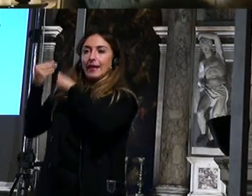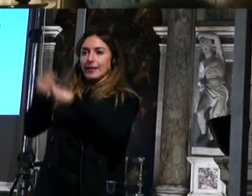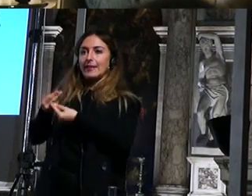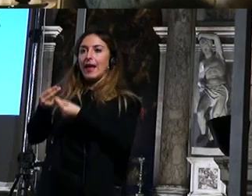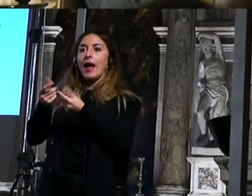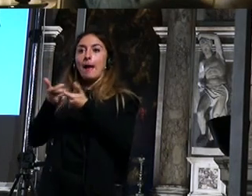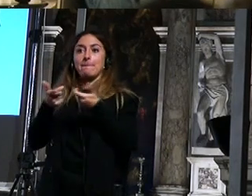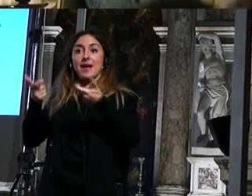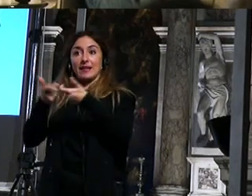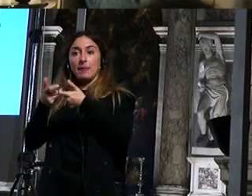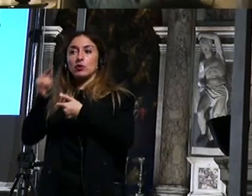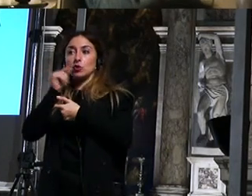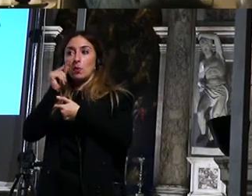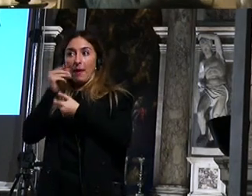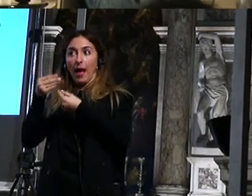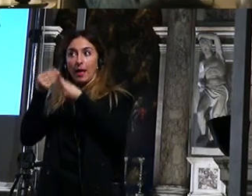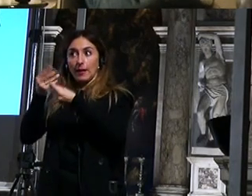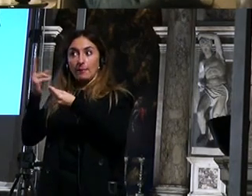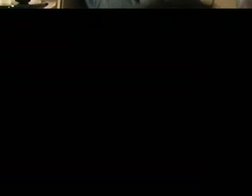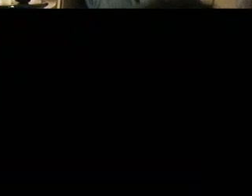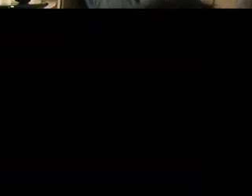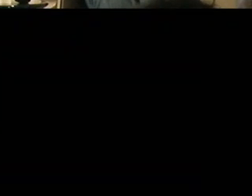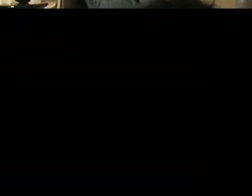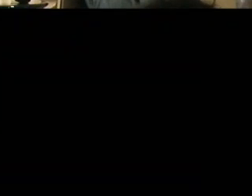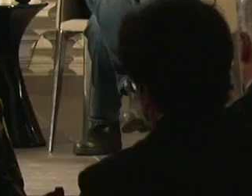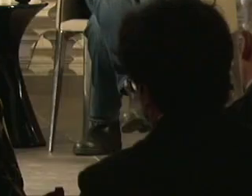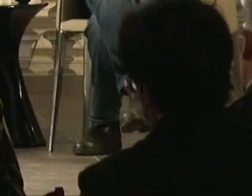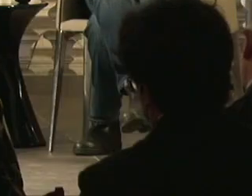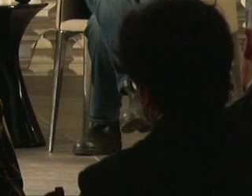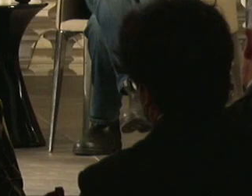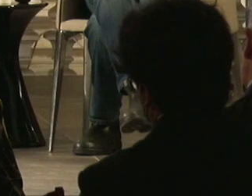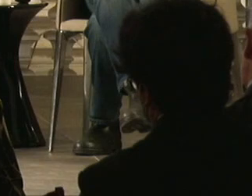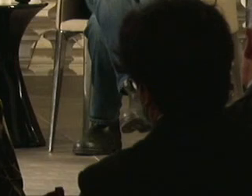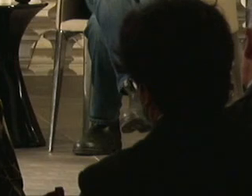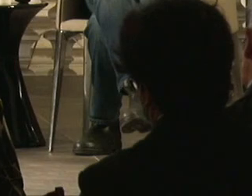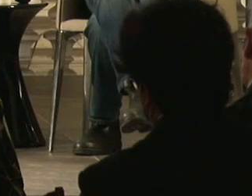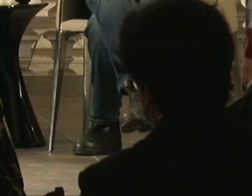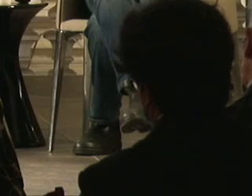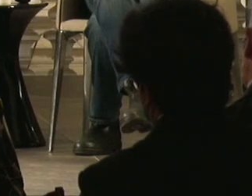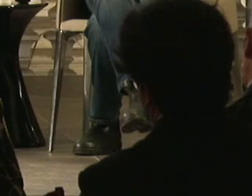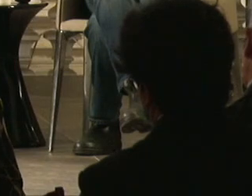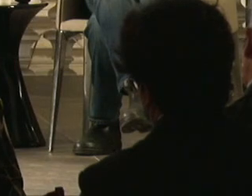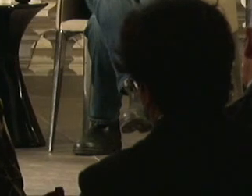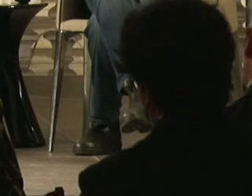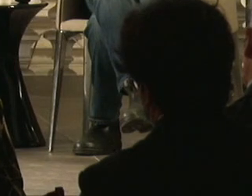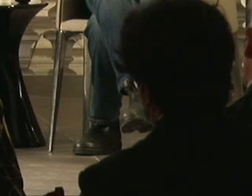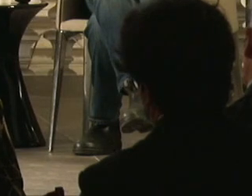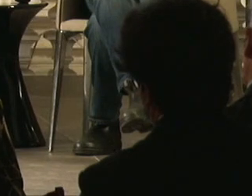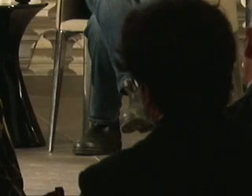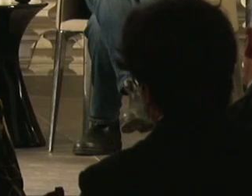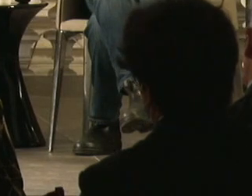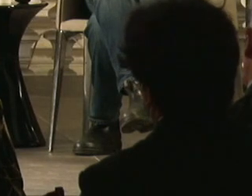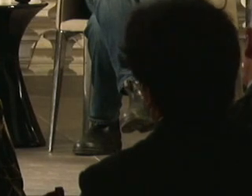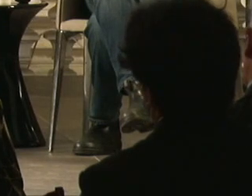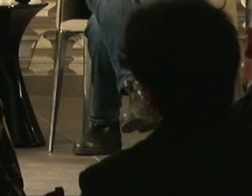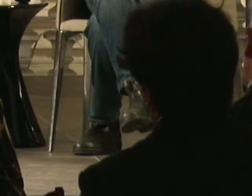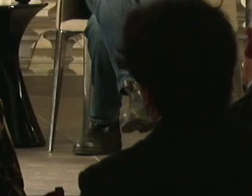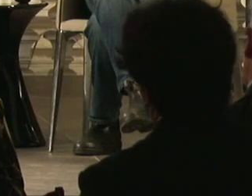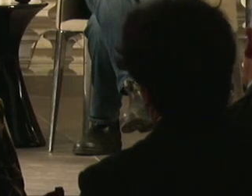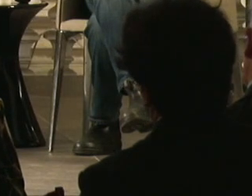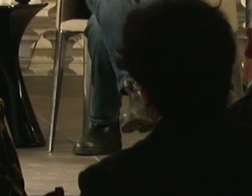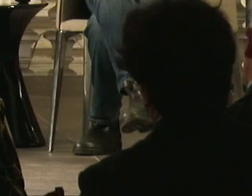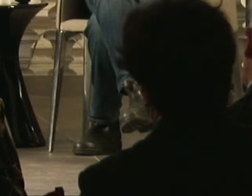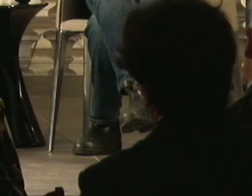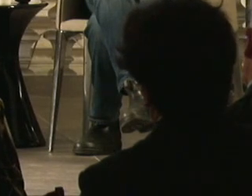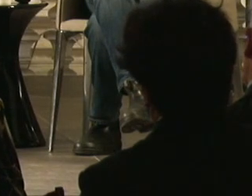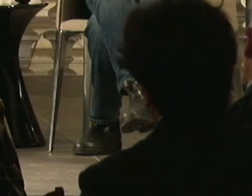stranger already living there. So there's this echo of strangers. I've always, I mean, really since I was a girl,